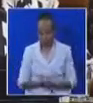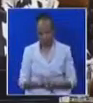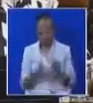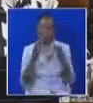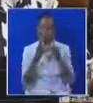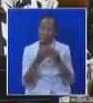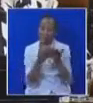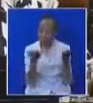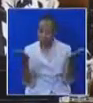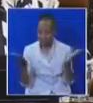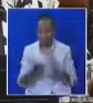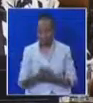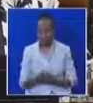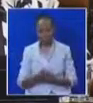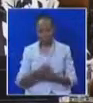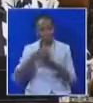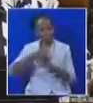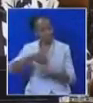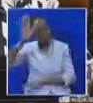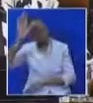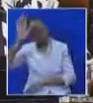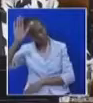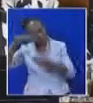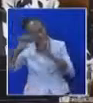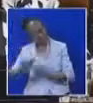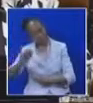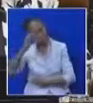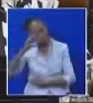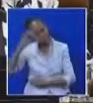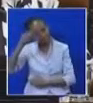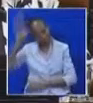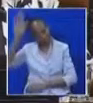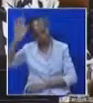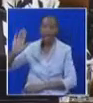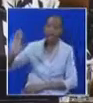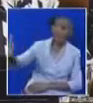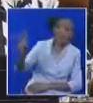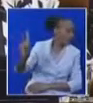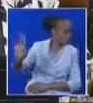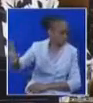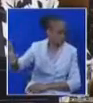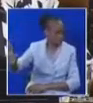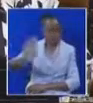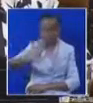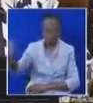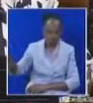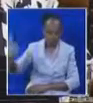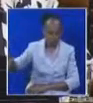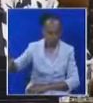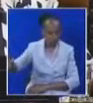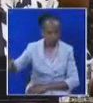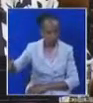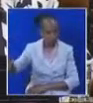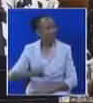Honorable members. Chairperson of NSOP. No, I have not recognized you. Can you recognize me? No. But